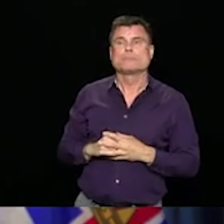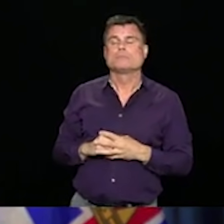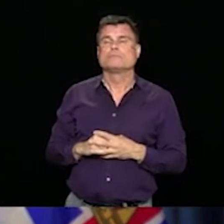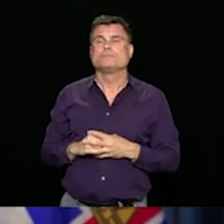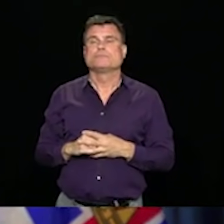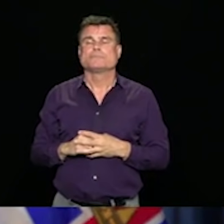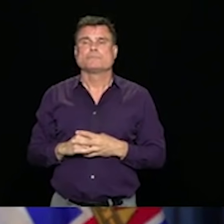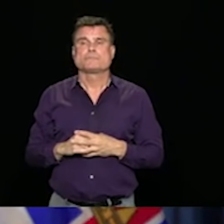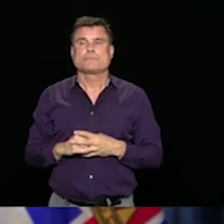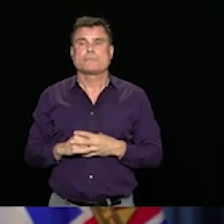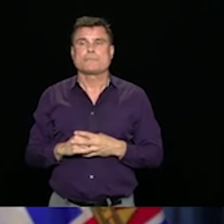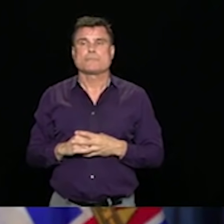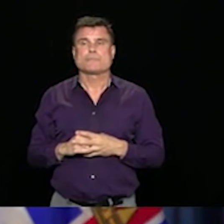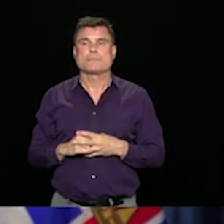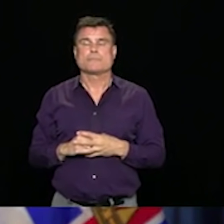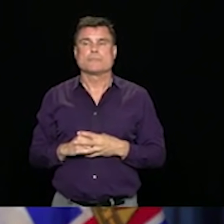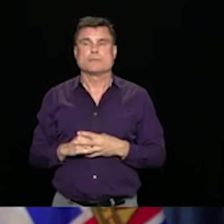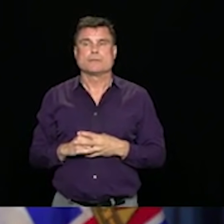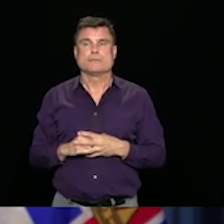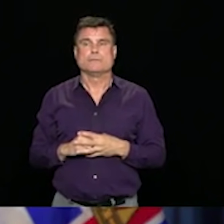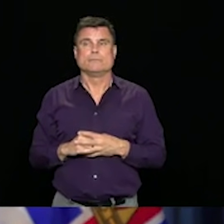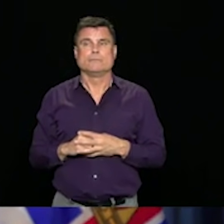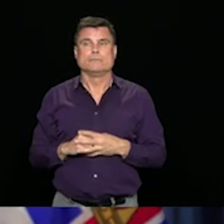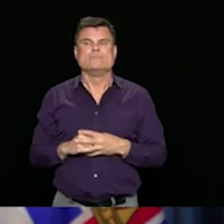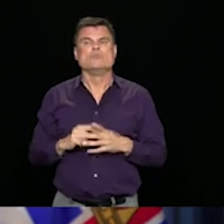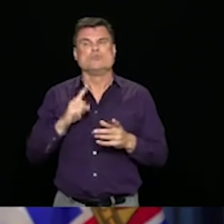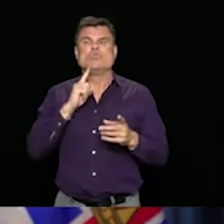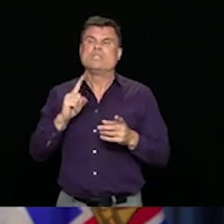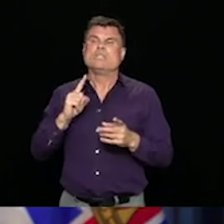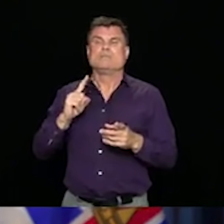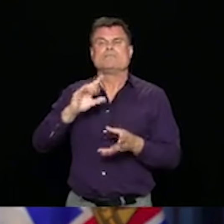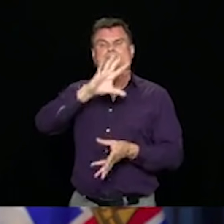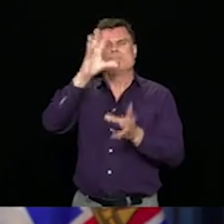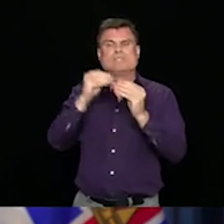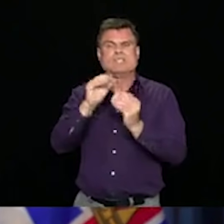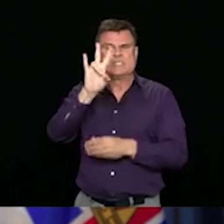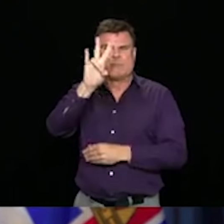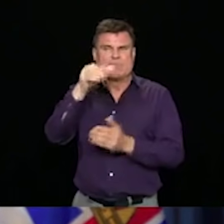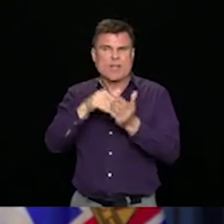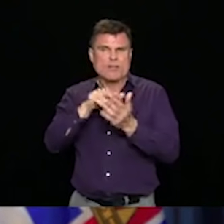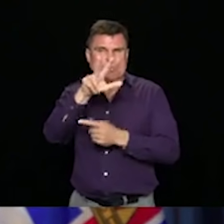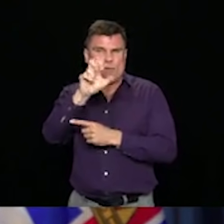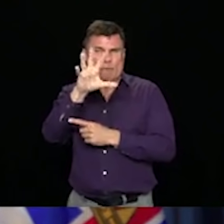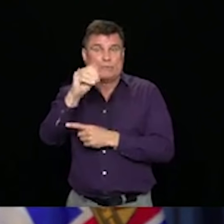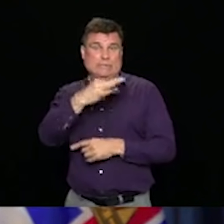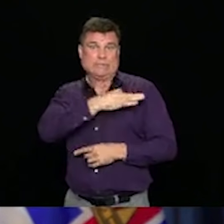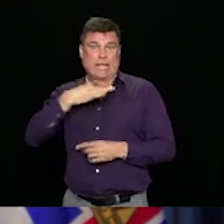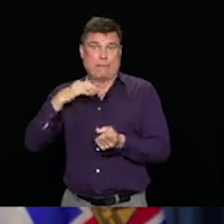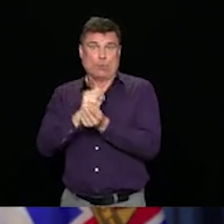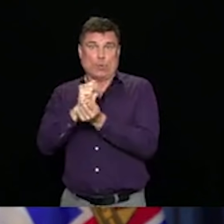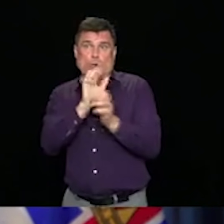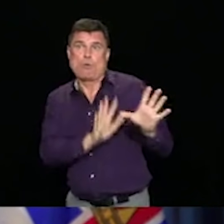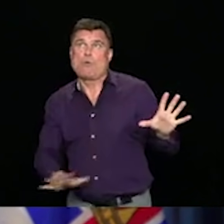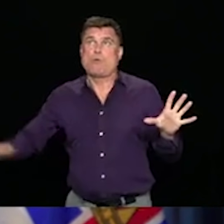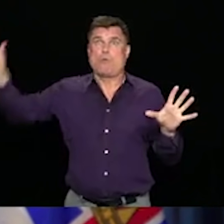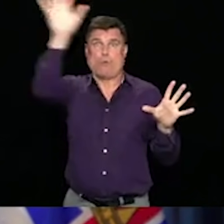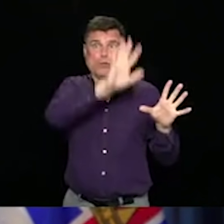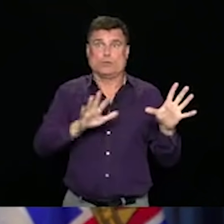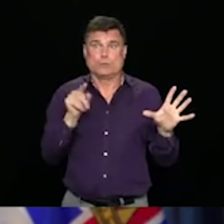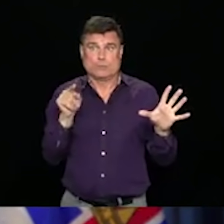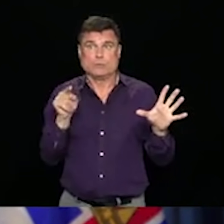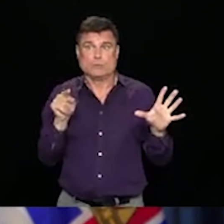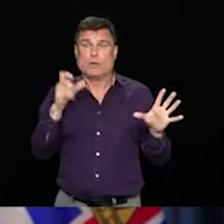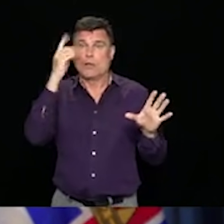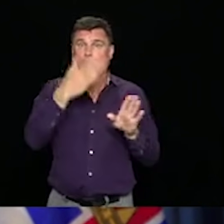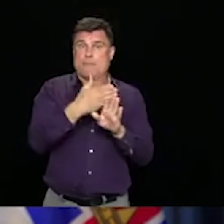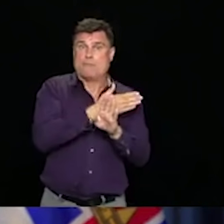employees going into this change, with a total of 7,350 employees who worked at multiple facilities.